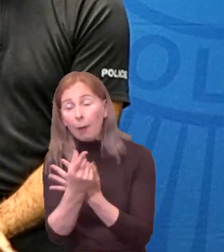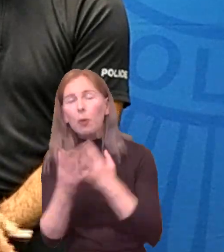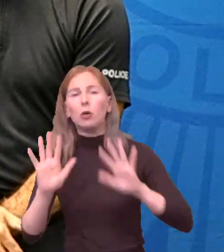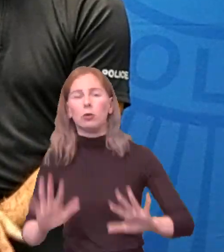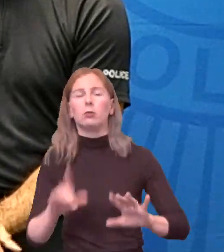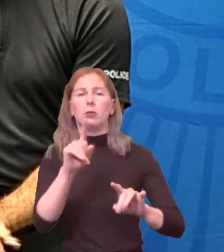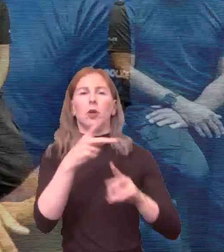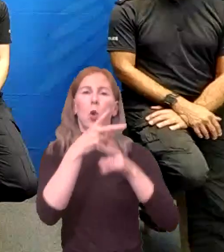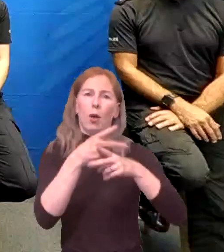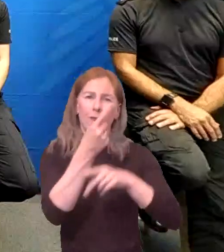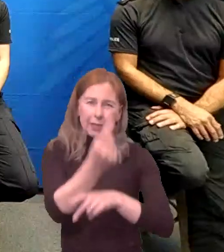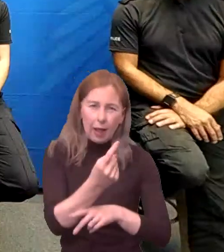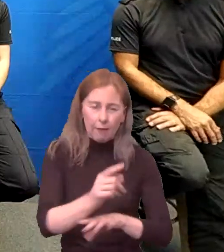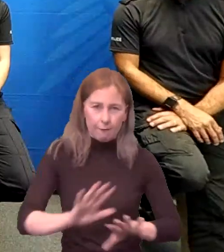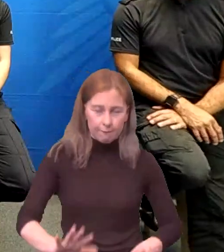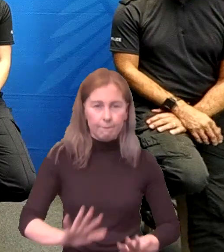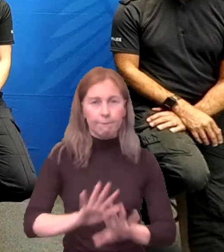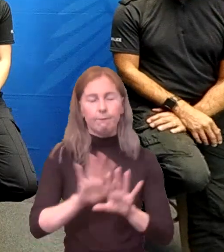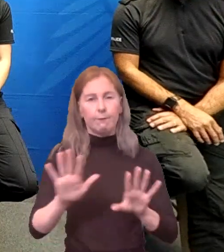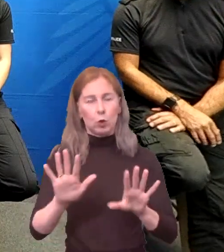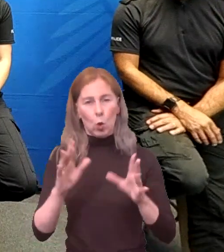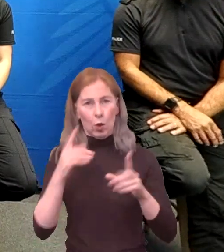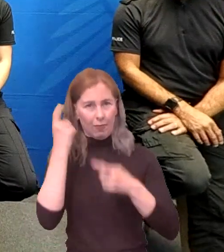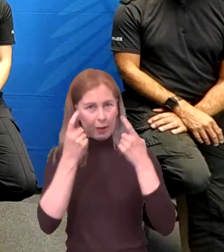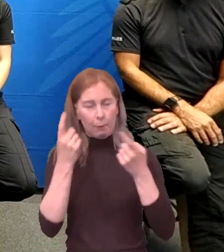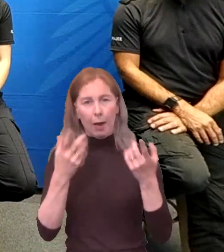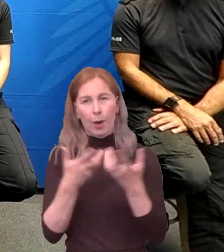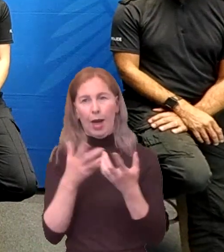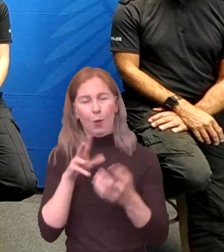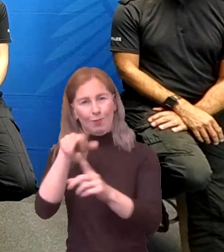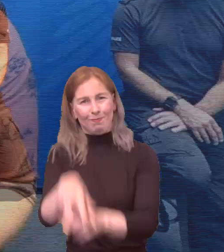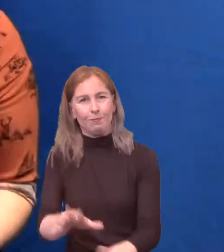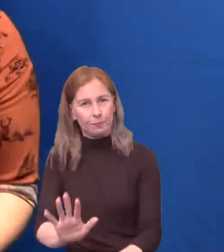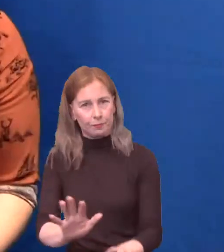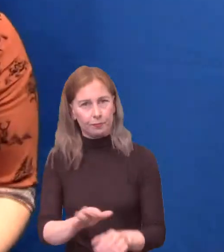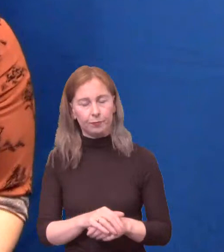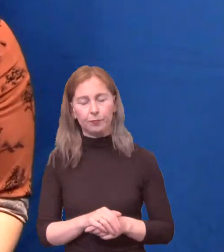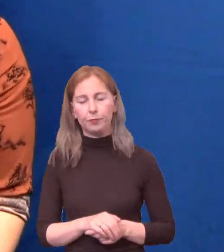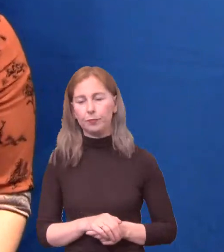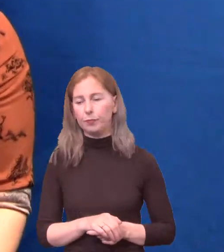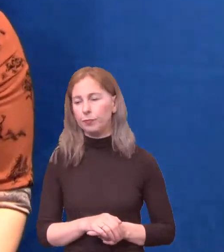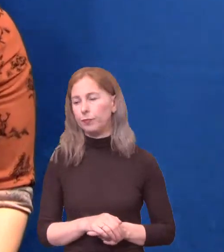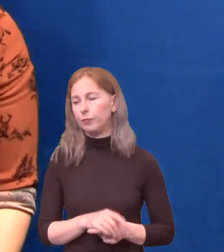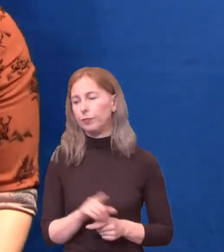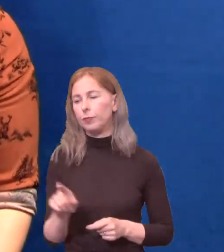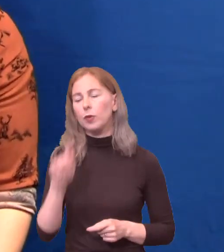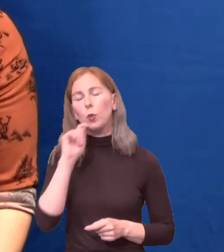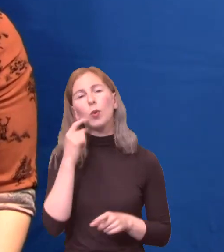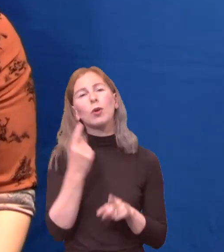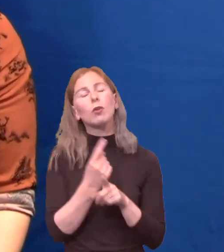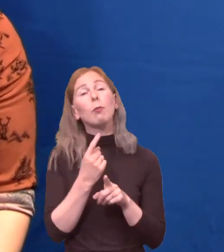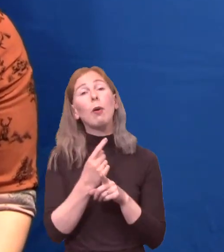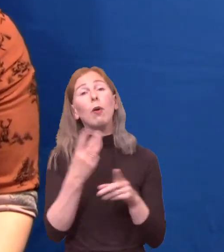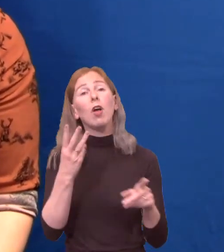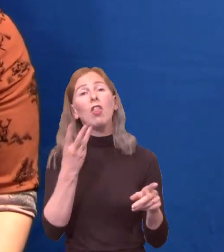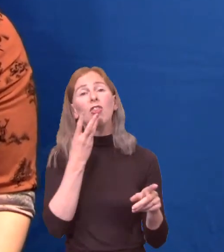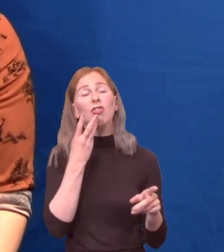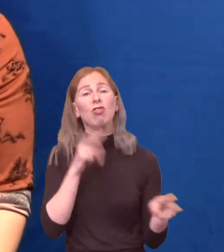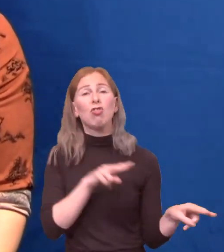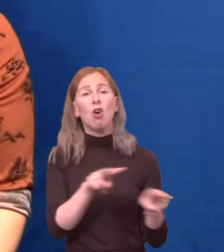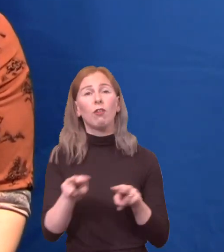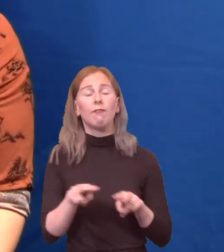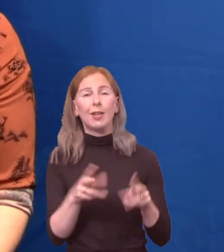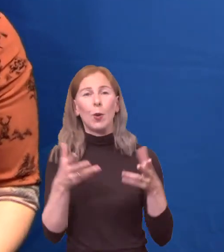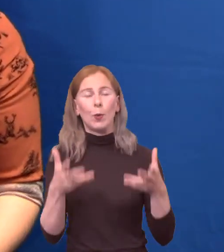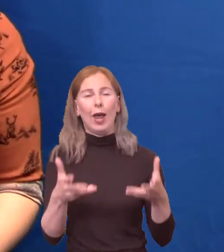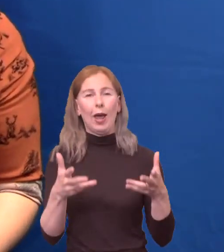dog. No, absolutely. We'll look at our third video now, which ties up our livestock worrying sort of section of